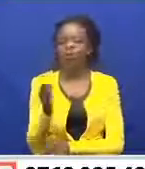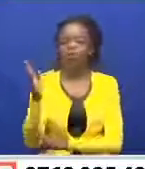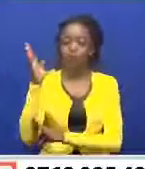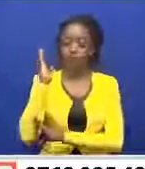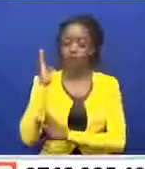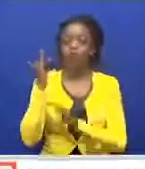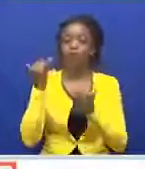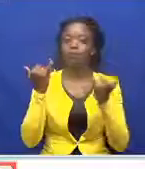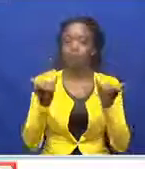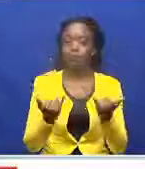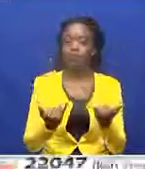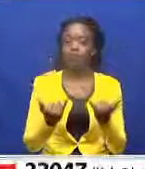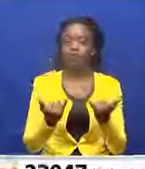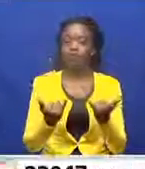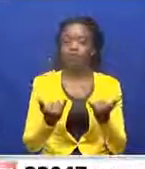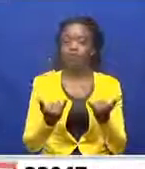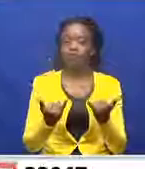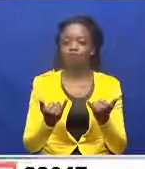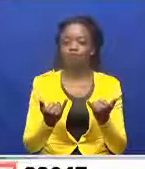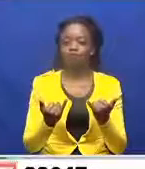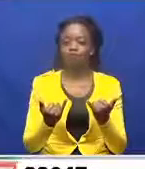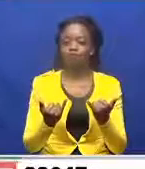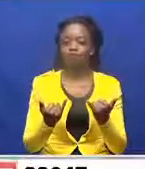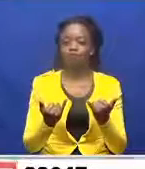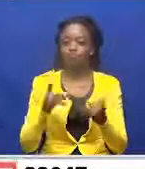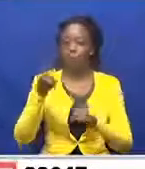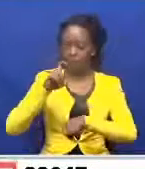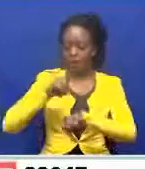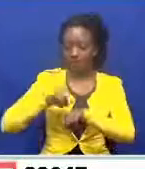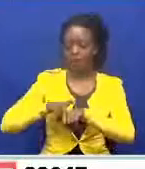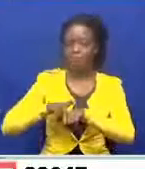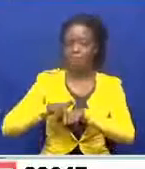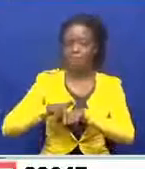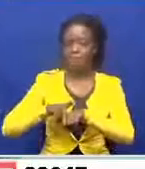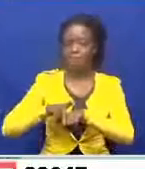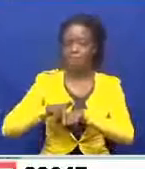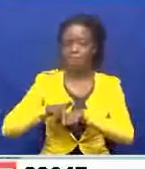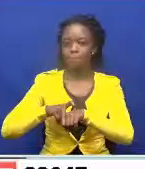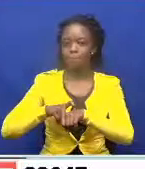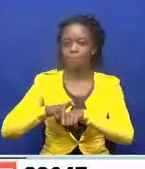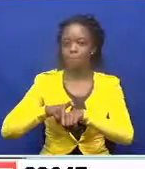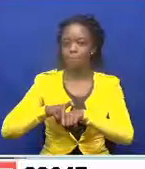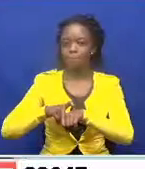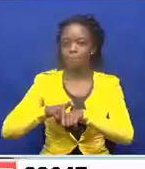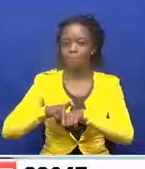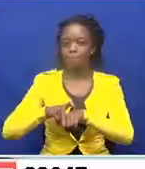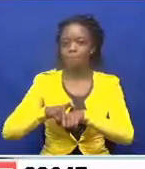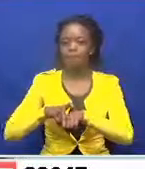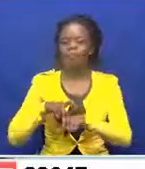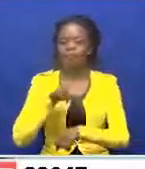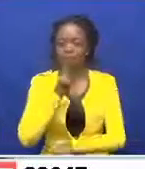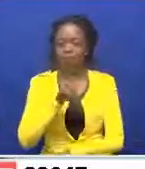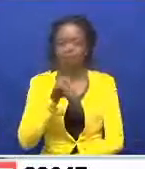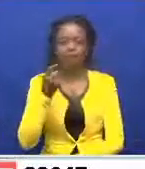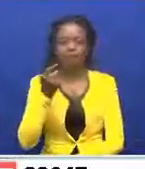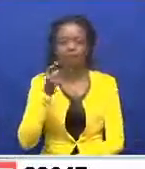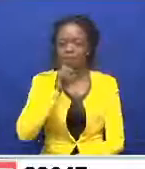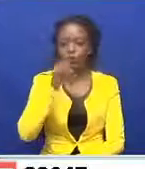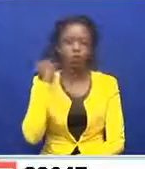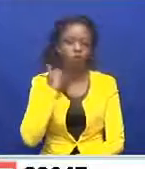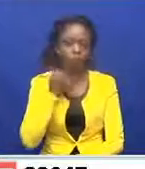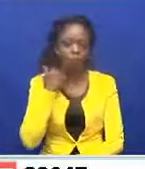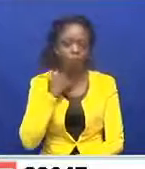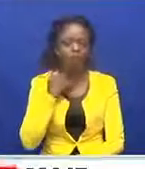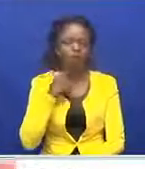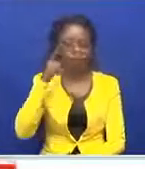sana juu hata kuna wakati tulifujwa na huu kijana akaona, akafikiria